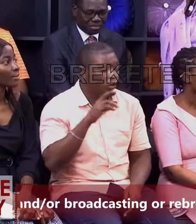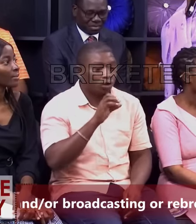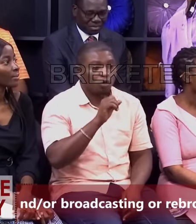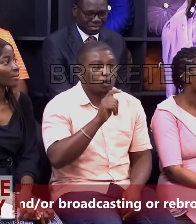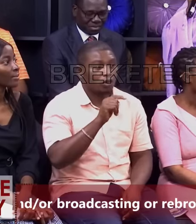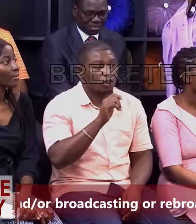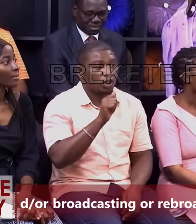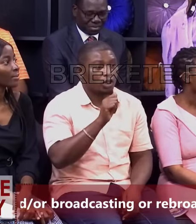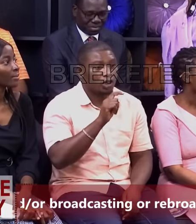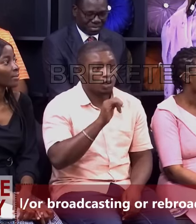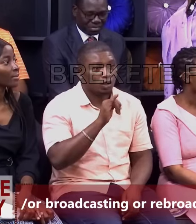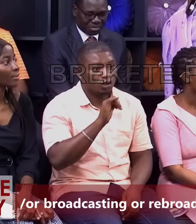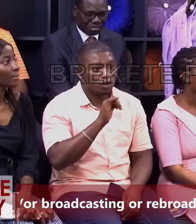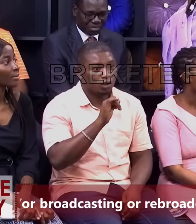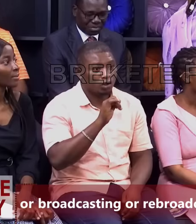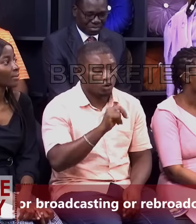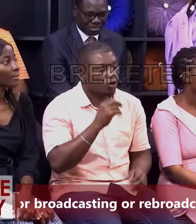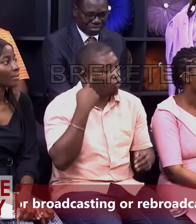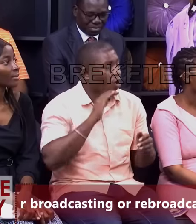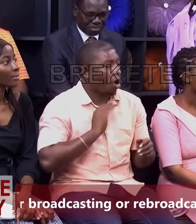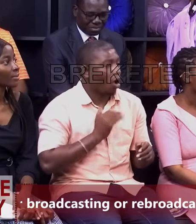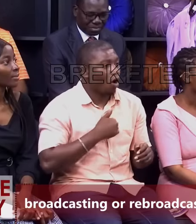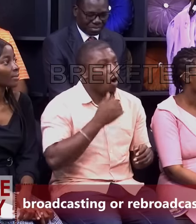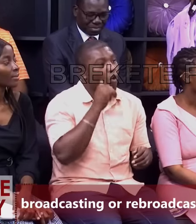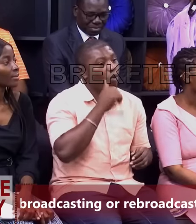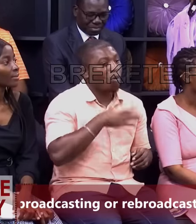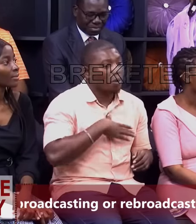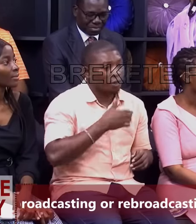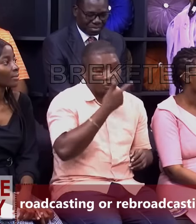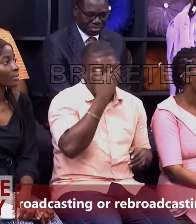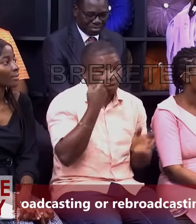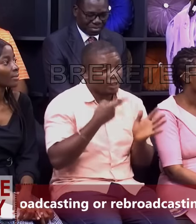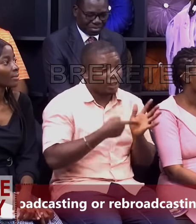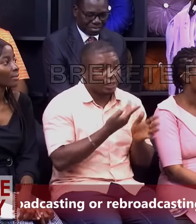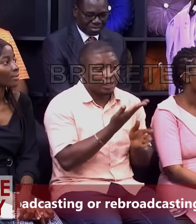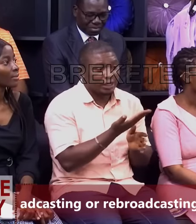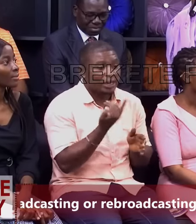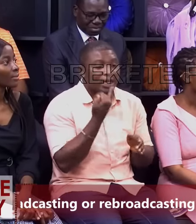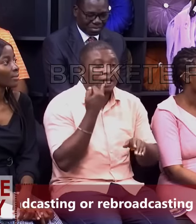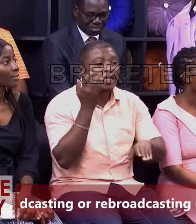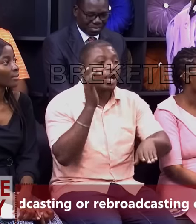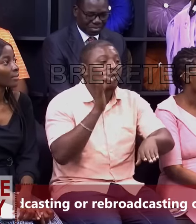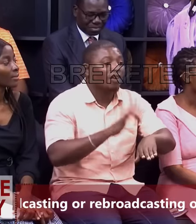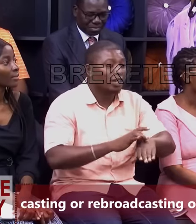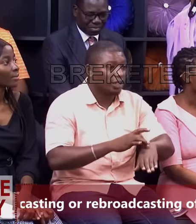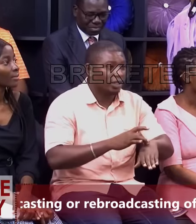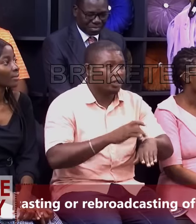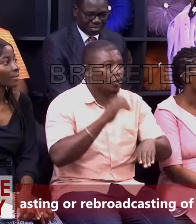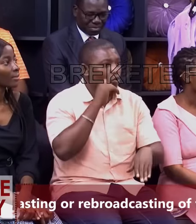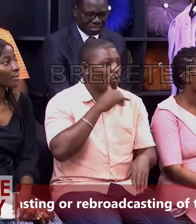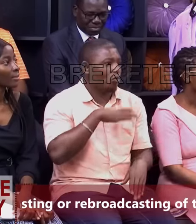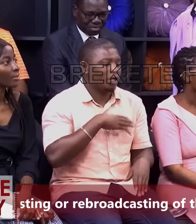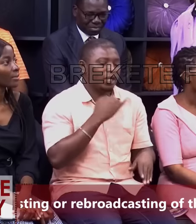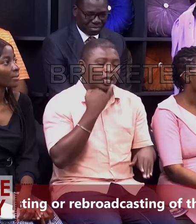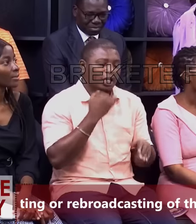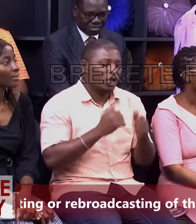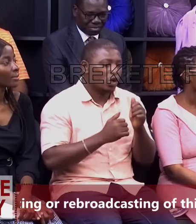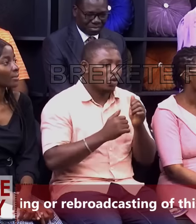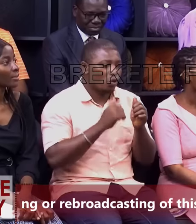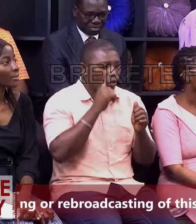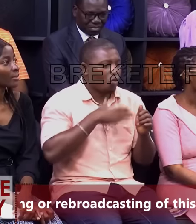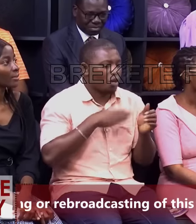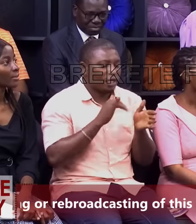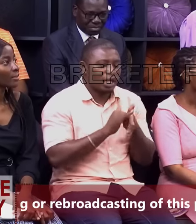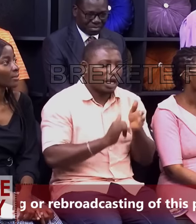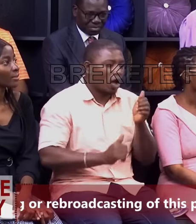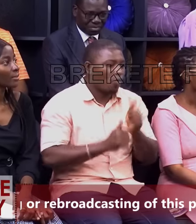our women because this thing is affecting our women is the women that is mostly affected